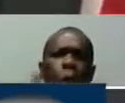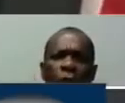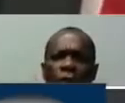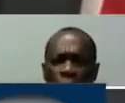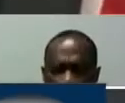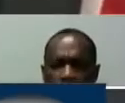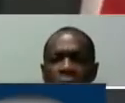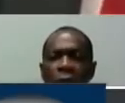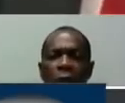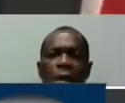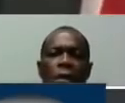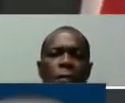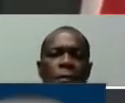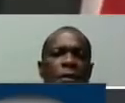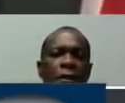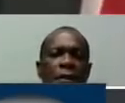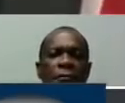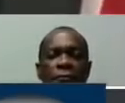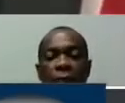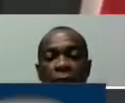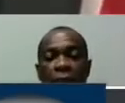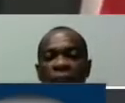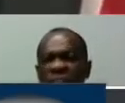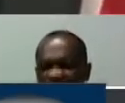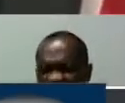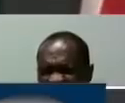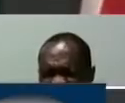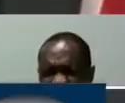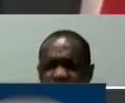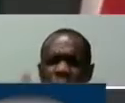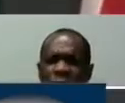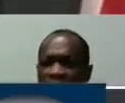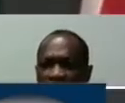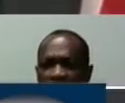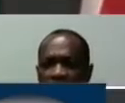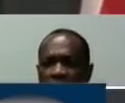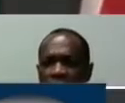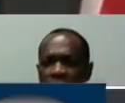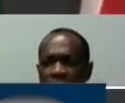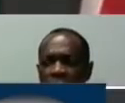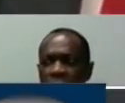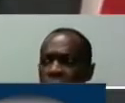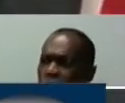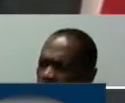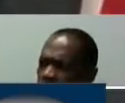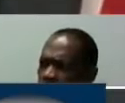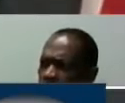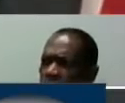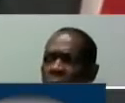would die from it. So don't use that as an excuse not to cooperate.